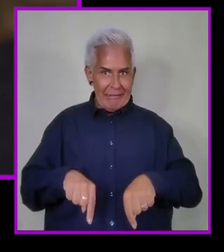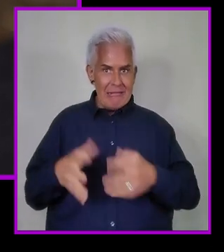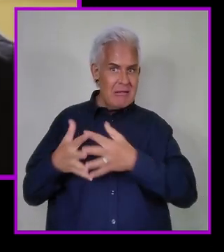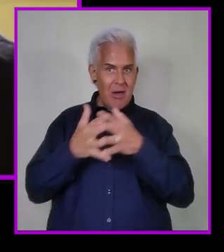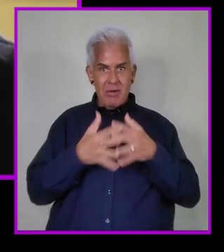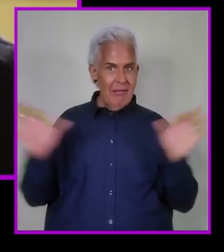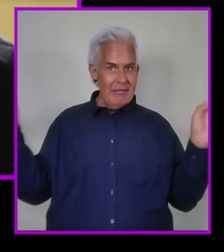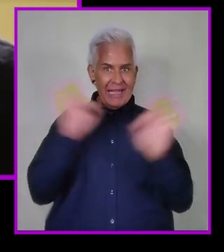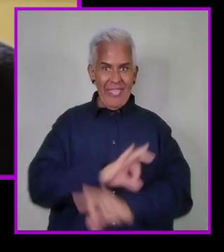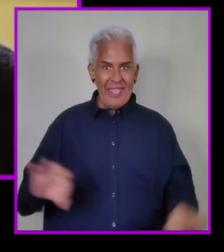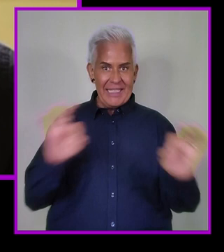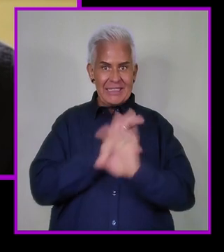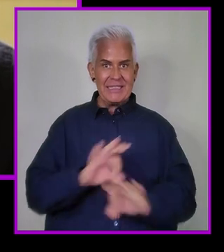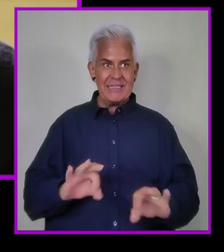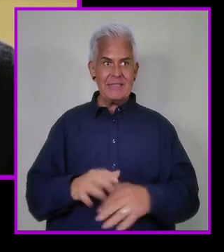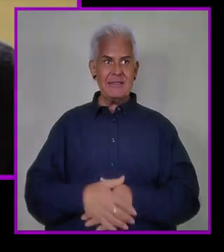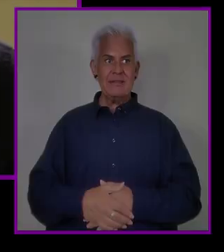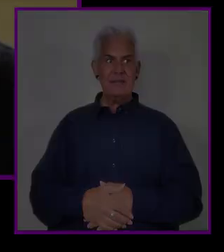in America.